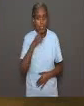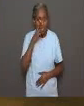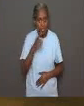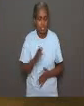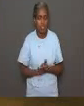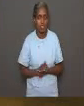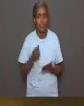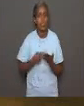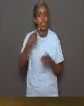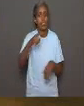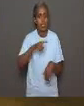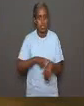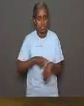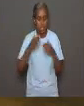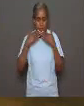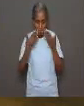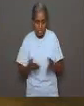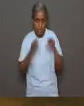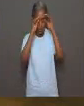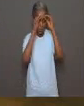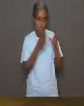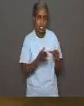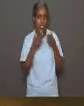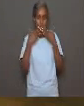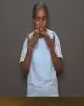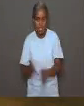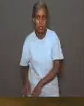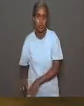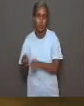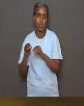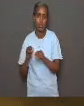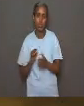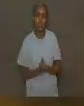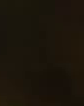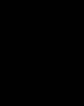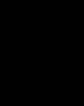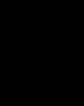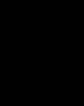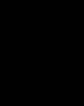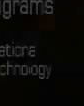is. Until next time, thank you, teacher. Thank you, students.